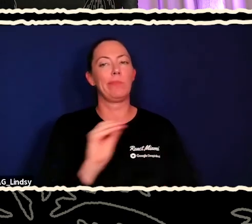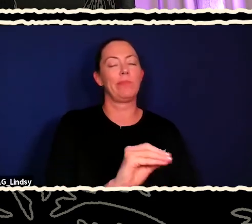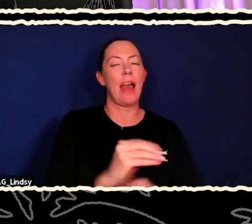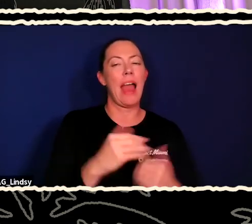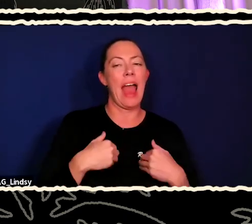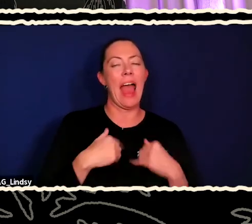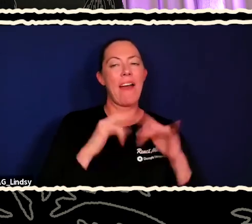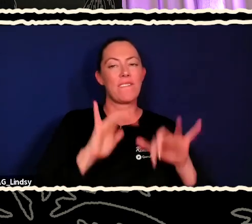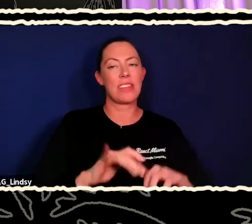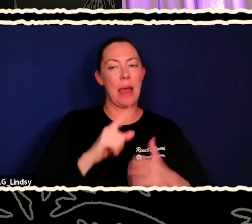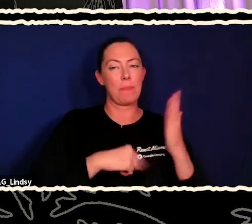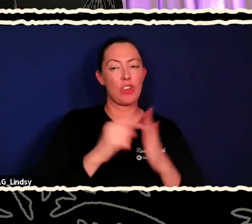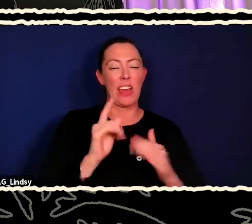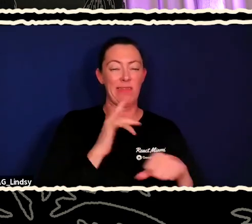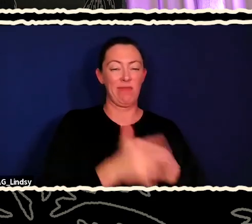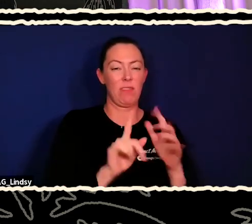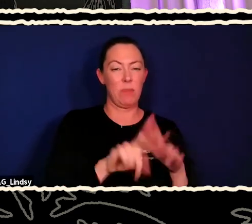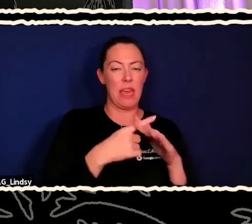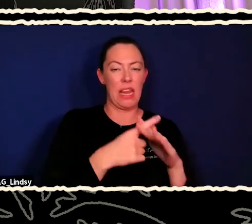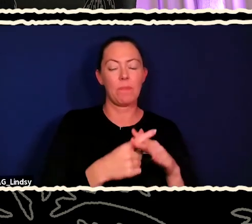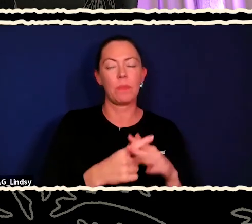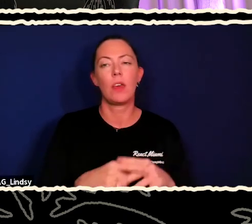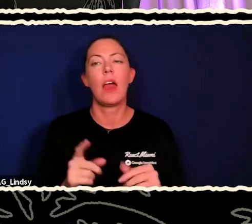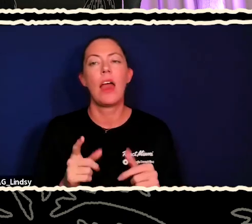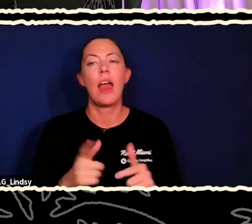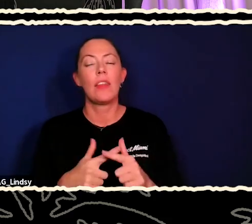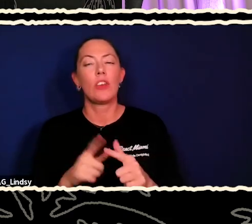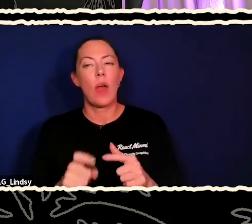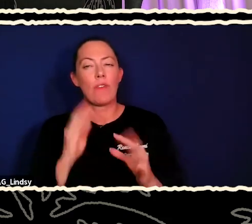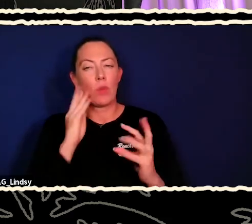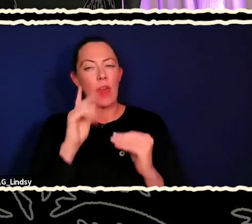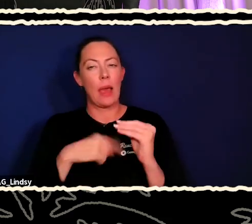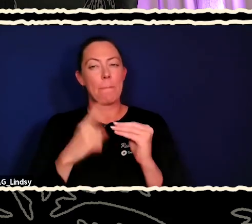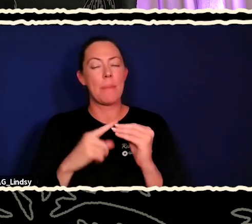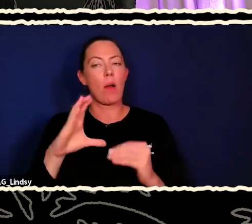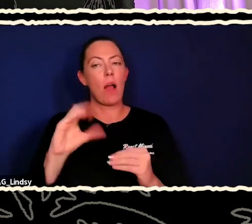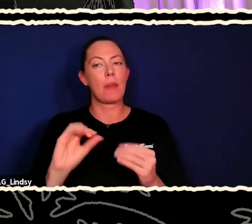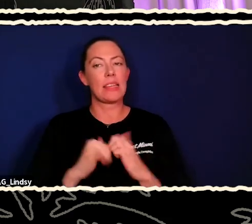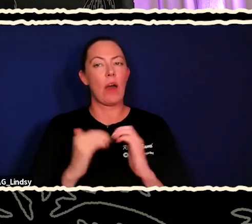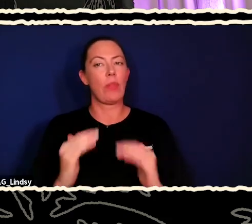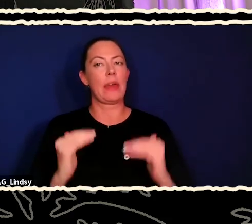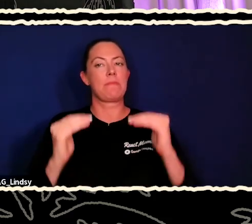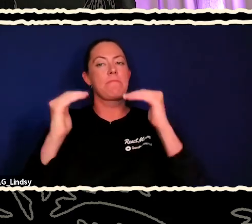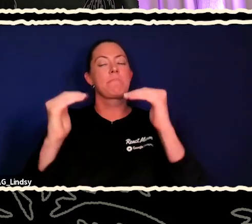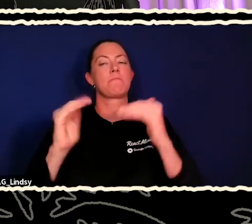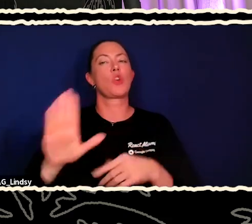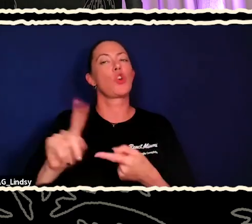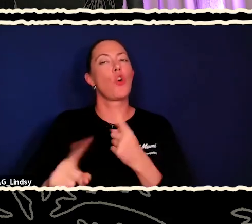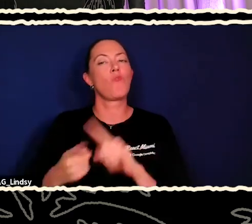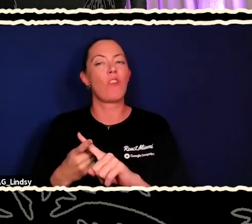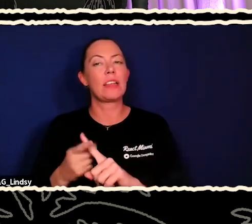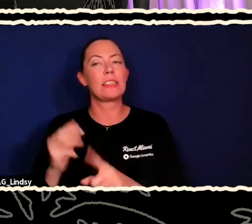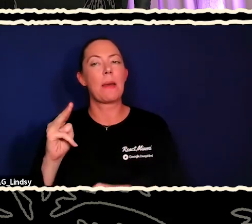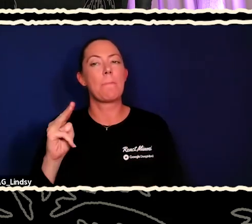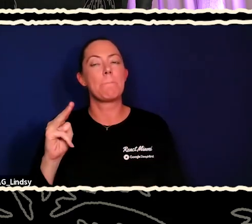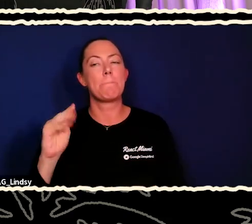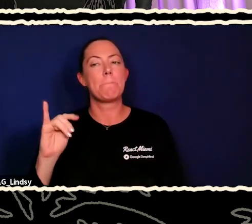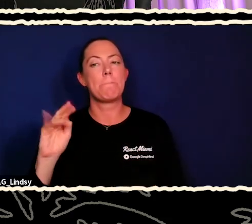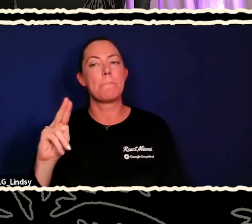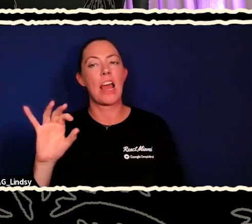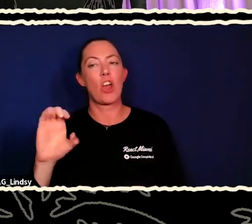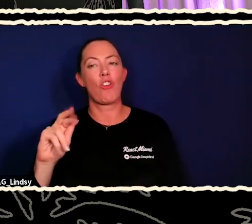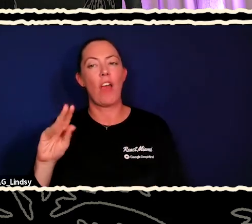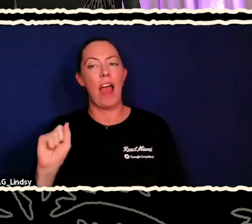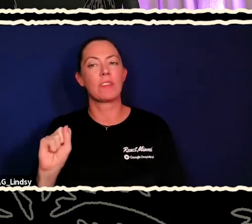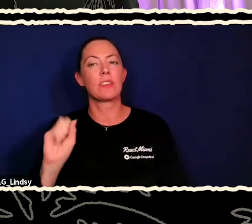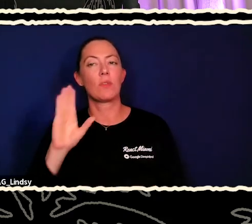second seriously matters when you consider the uptime guarantees of serious companies. Your buddy's personal Minecraft server probably has 2 nines of uptime because it can be down for 3.5